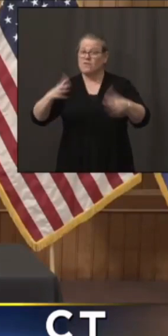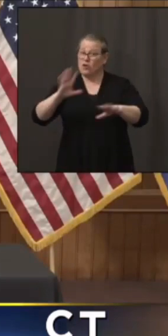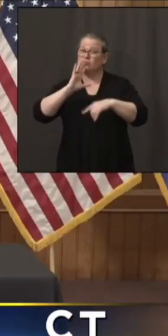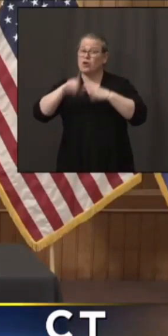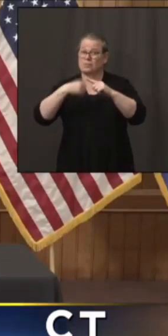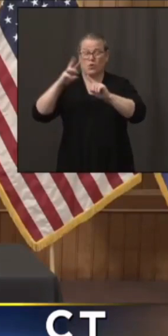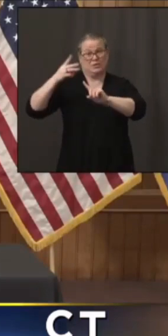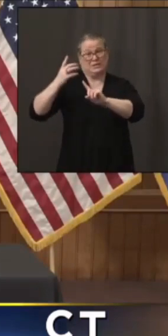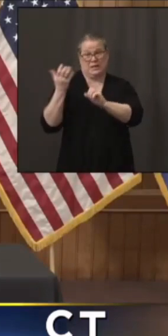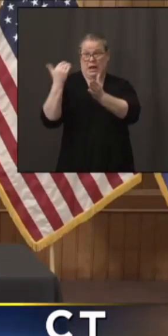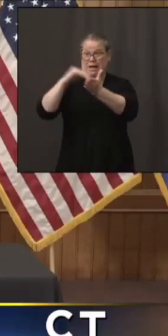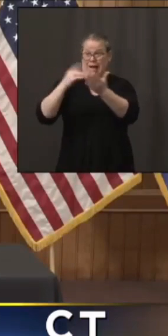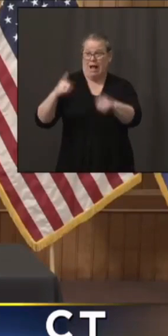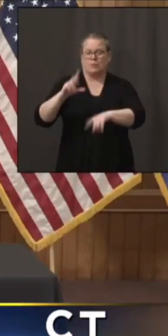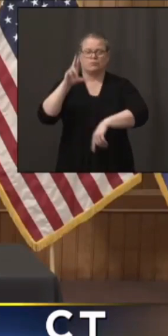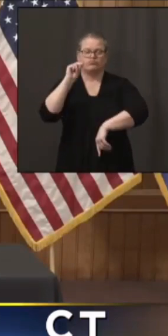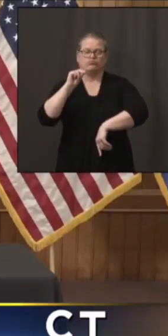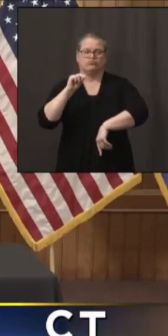Connecticut Public Media.